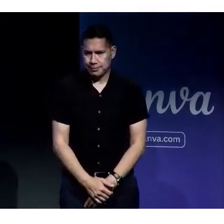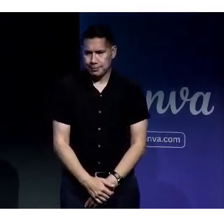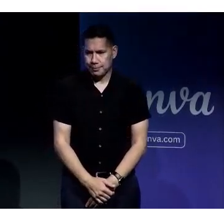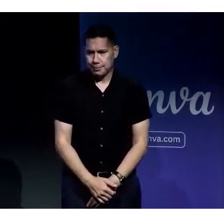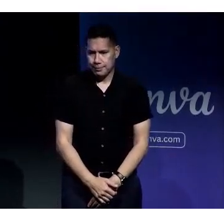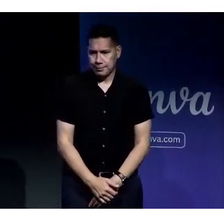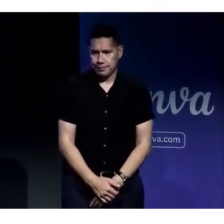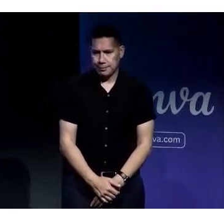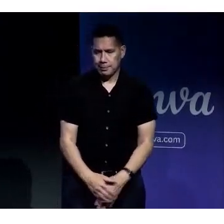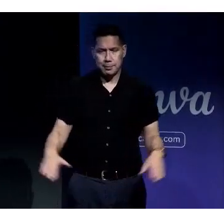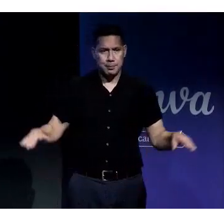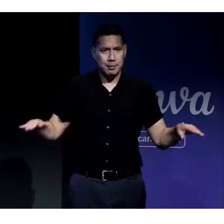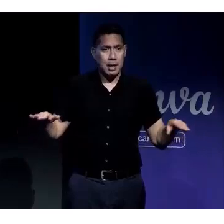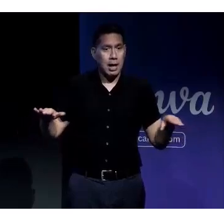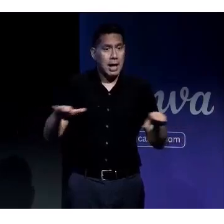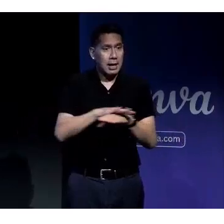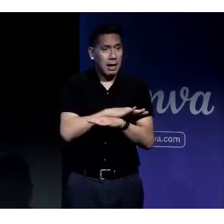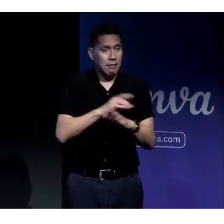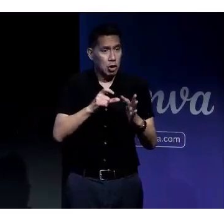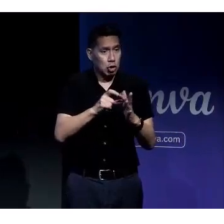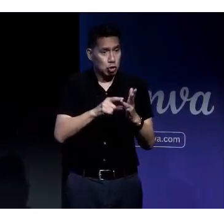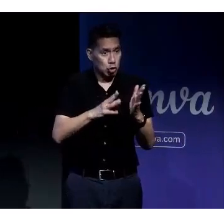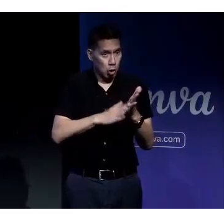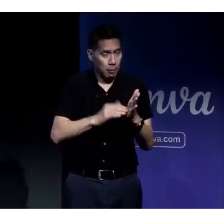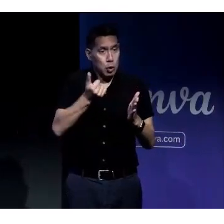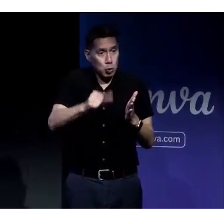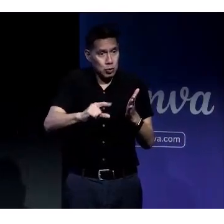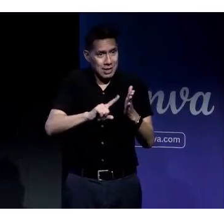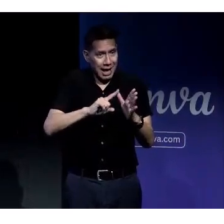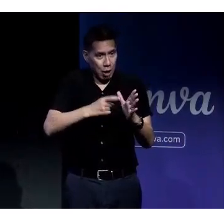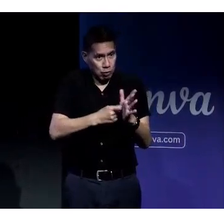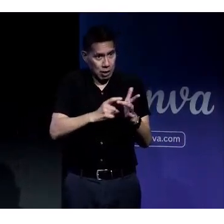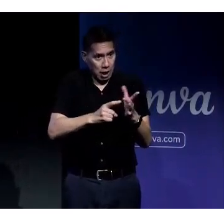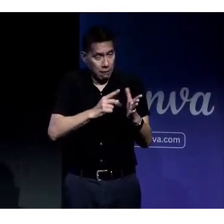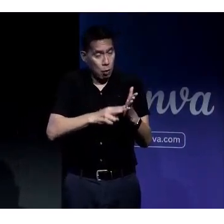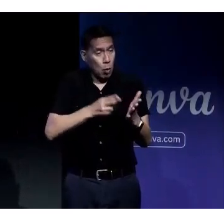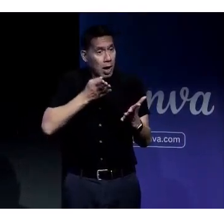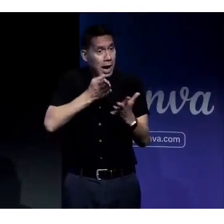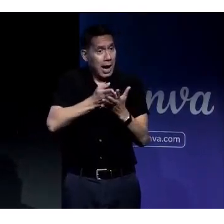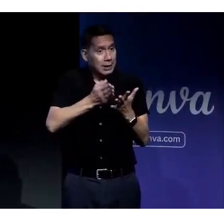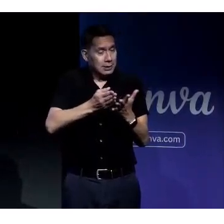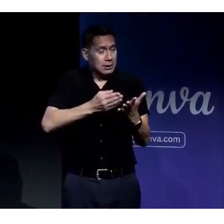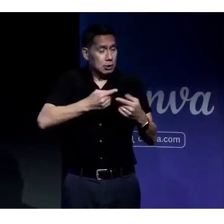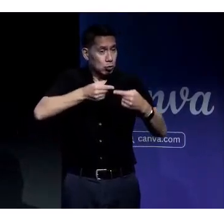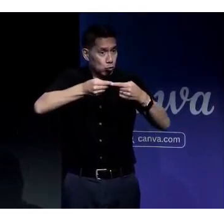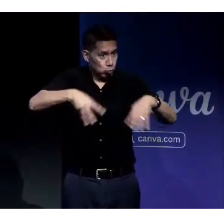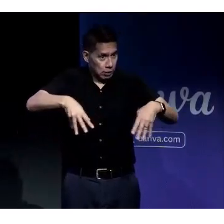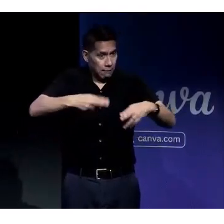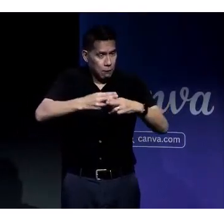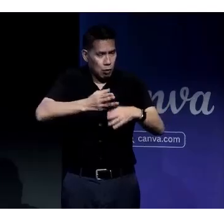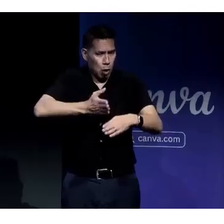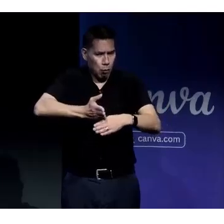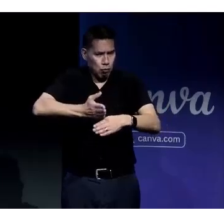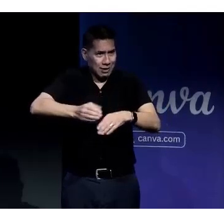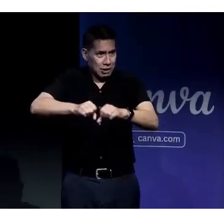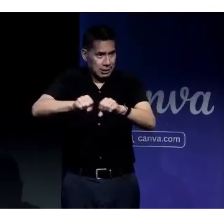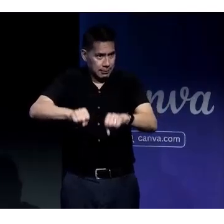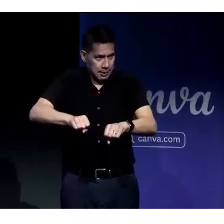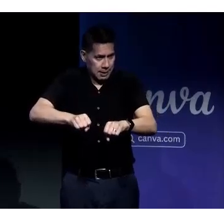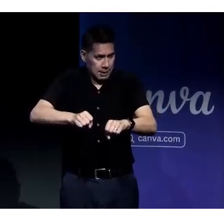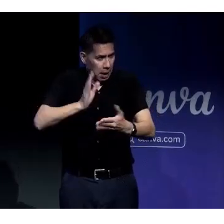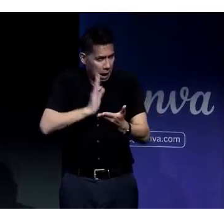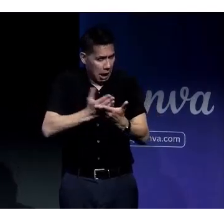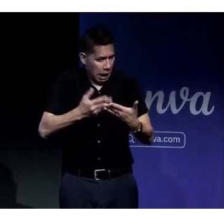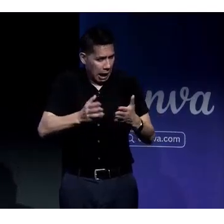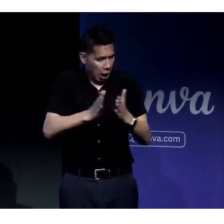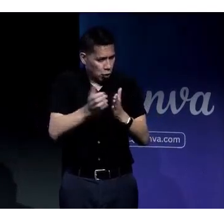So we've covered how the DOM uses ARIA to translate an accessibility tree for the operating system, but how is that actually used